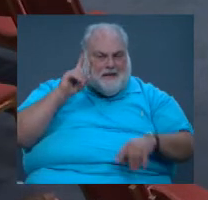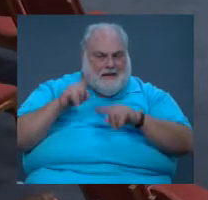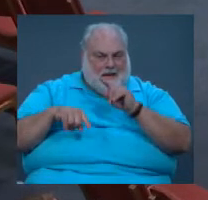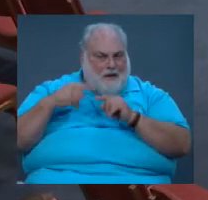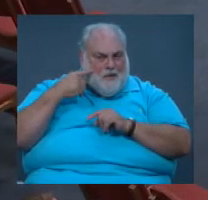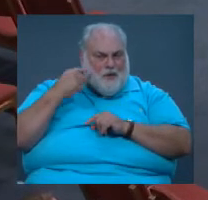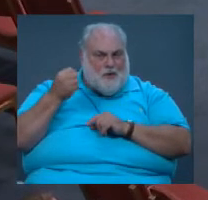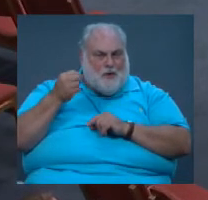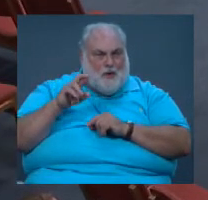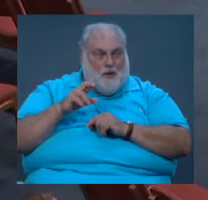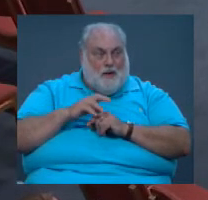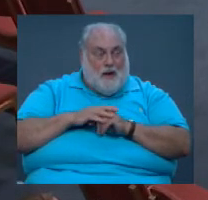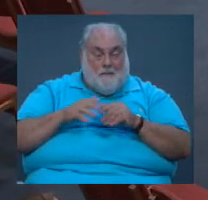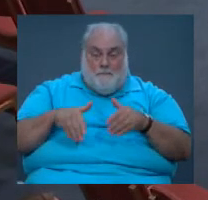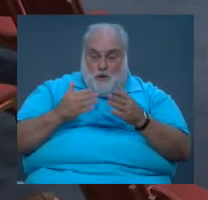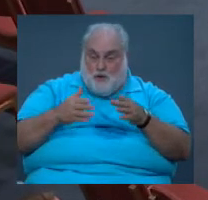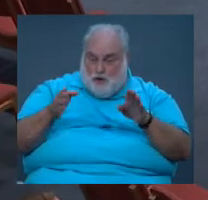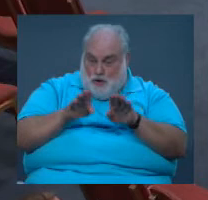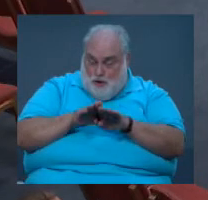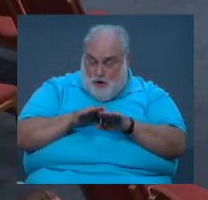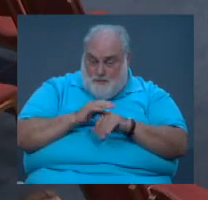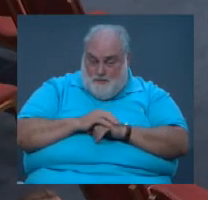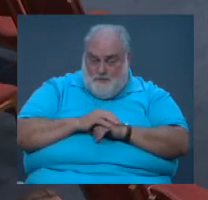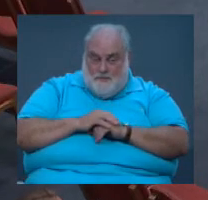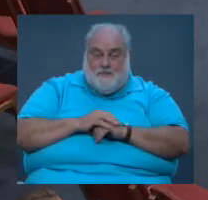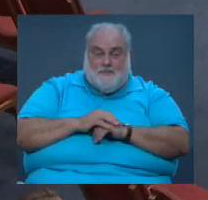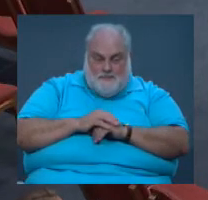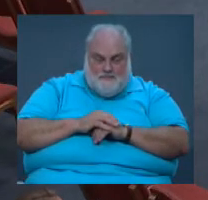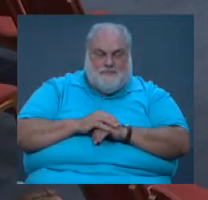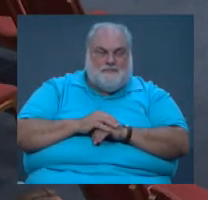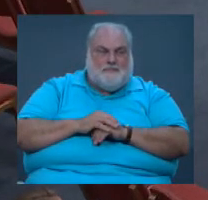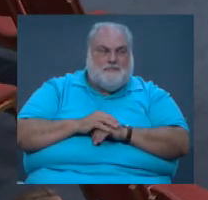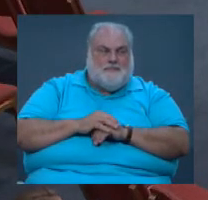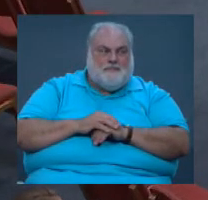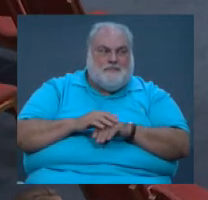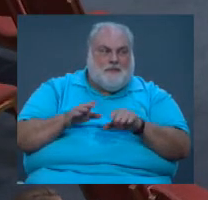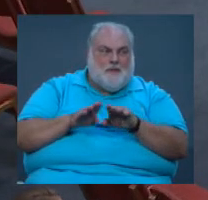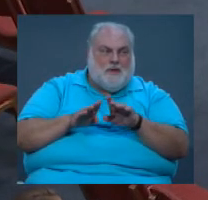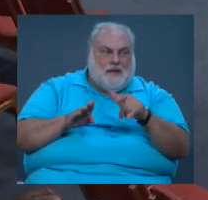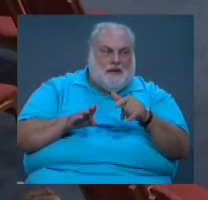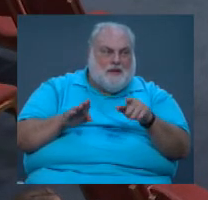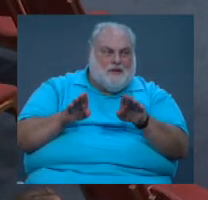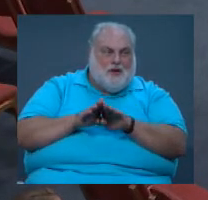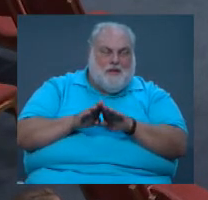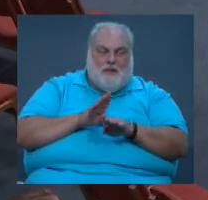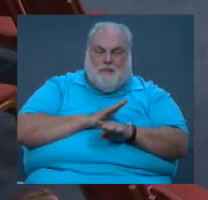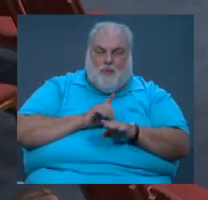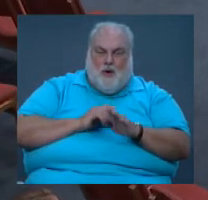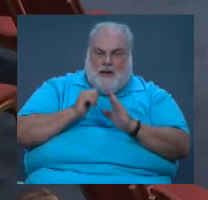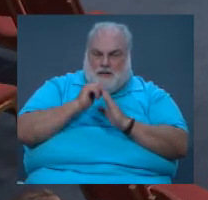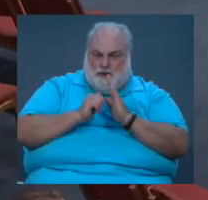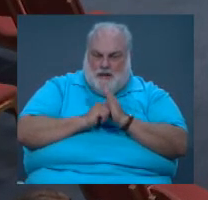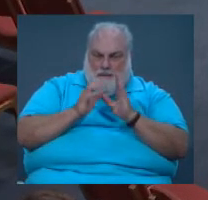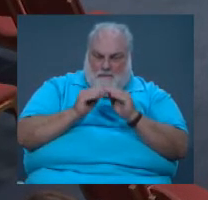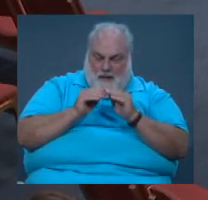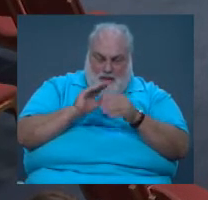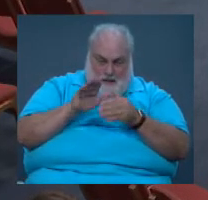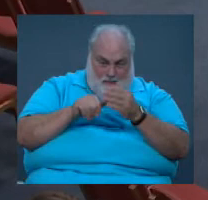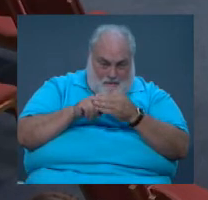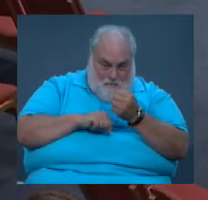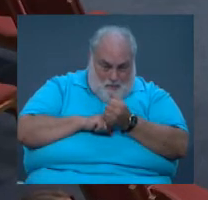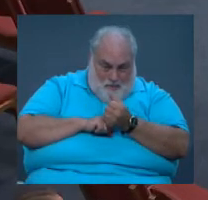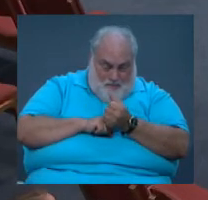Yes, ma'am. Do we have a motion to adjourn? There's a motion and second to adjourn our board agenda meeting. All those in favor, please say